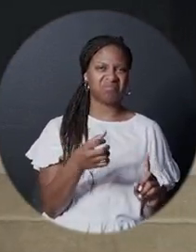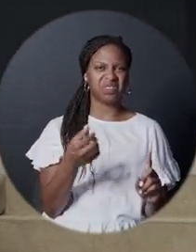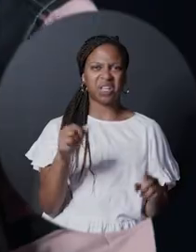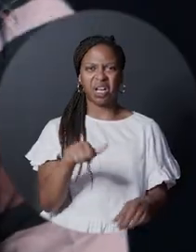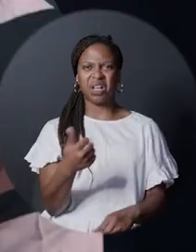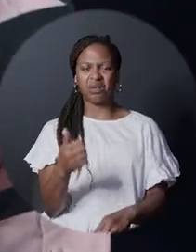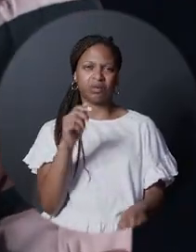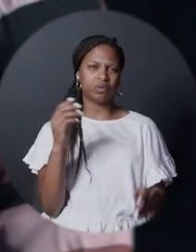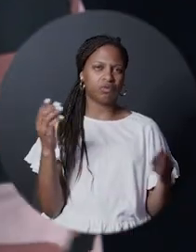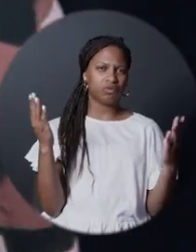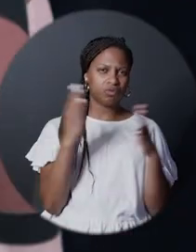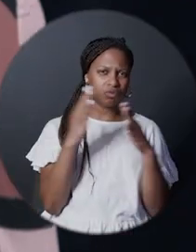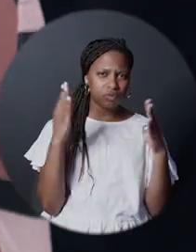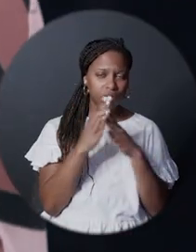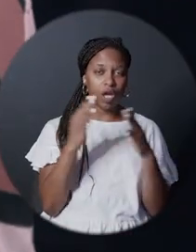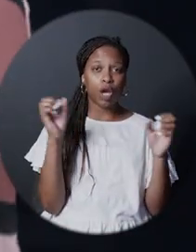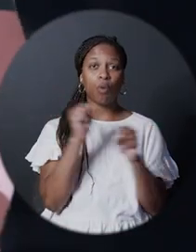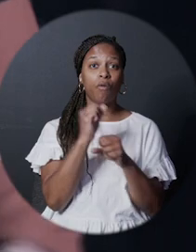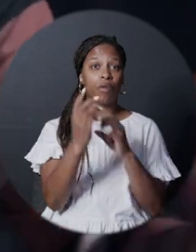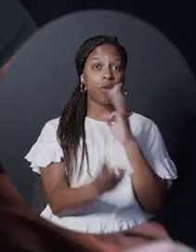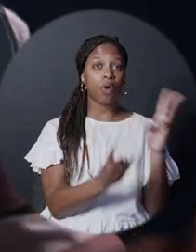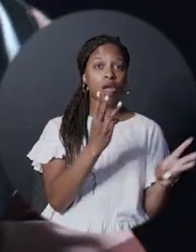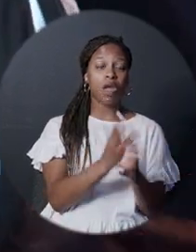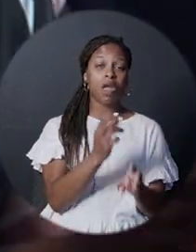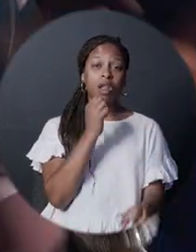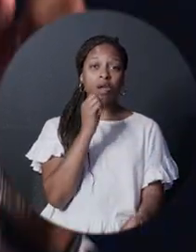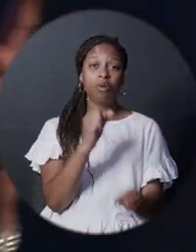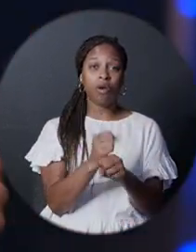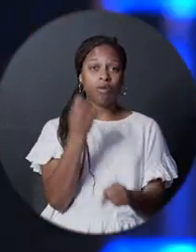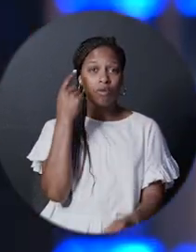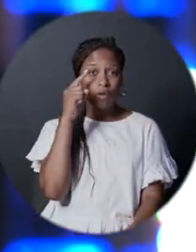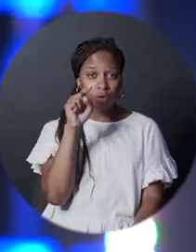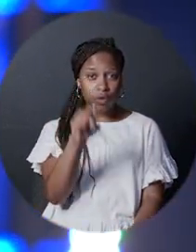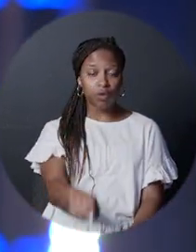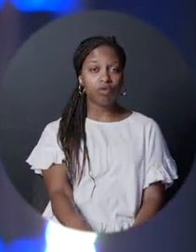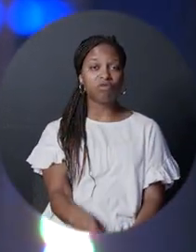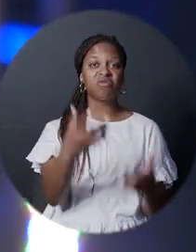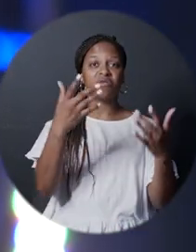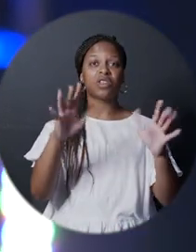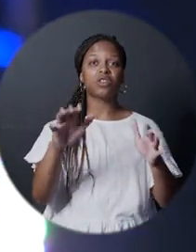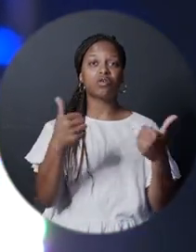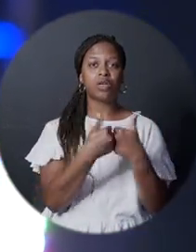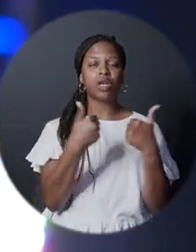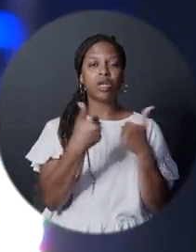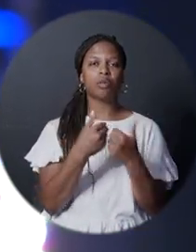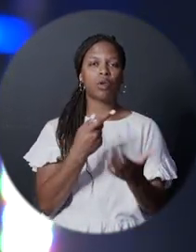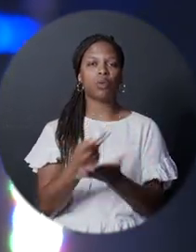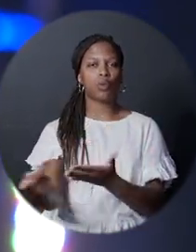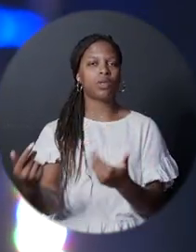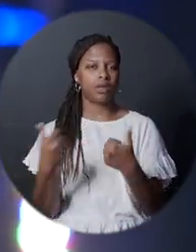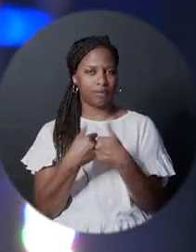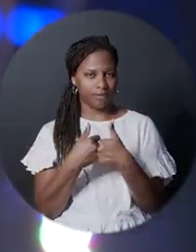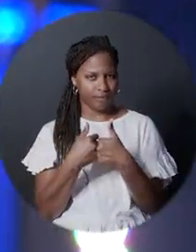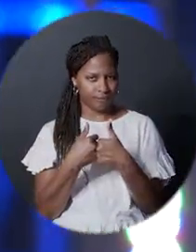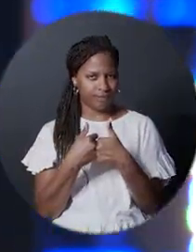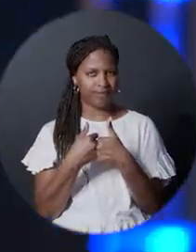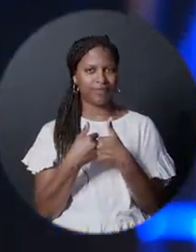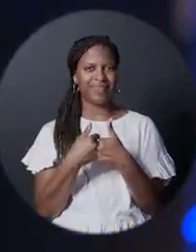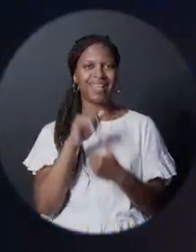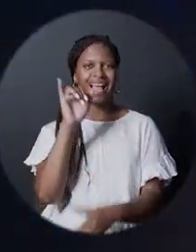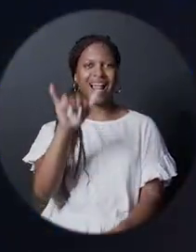to connive and get other people in trouble. It doesn't work for you. It works for the world, but it doesn't work for you. And when you get off your game, you lose the